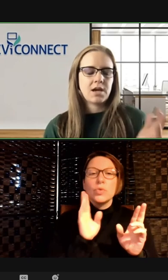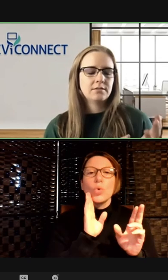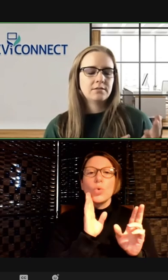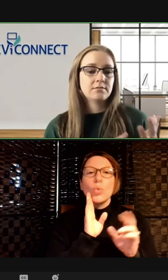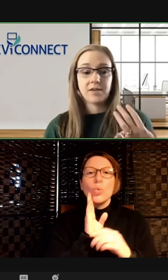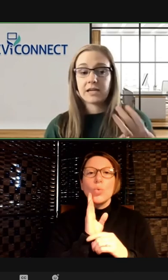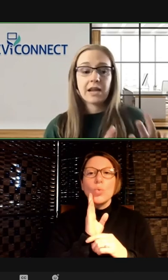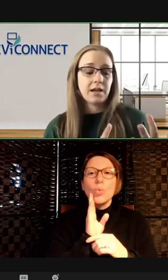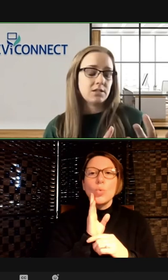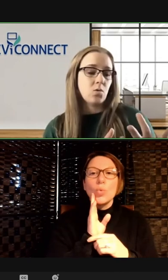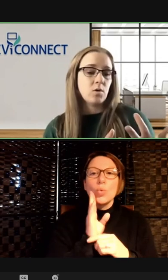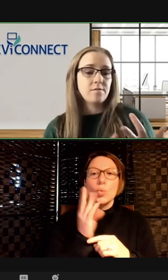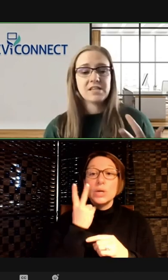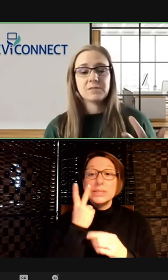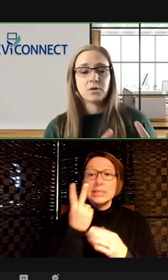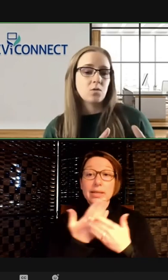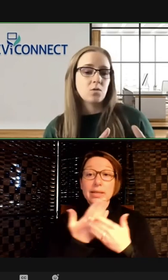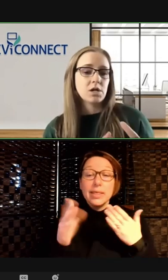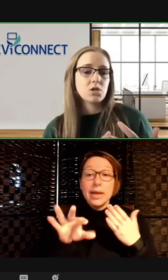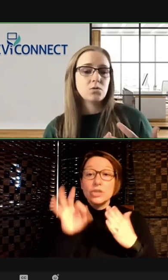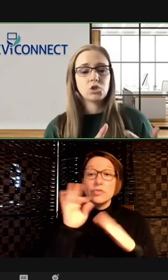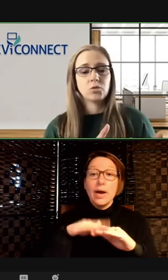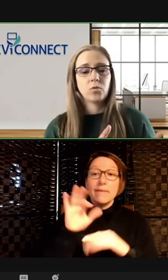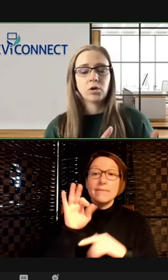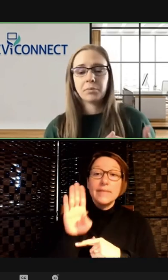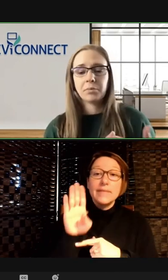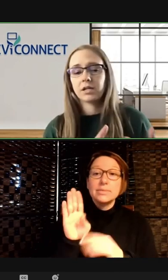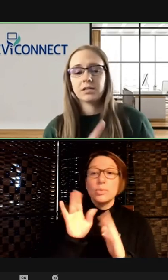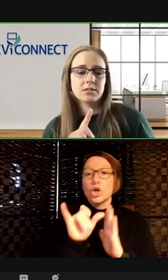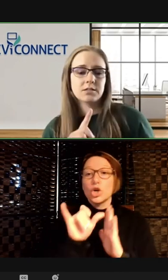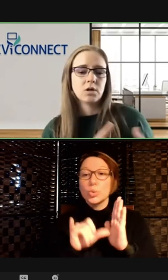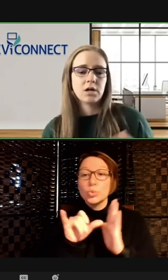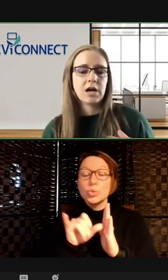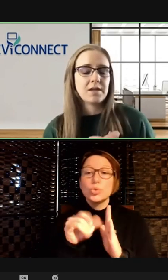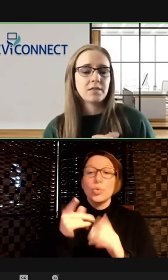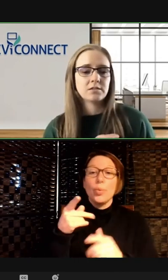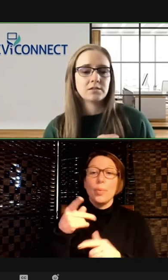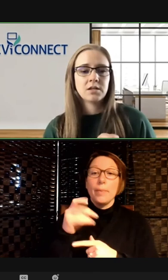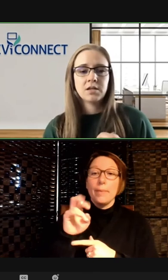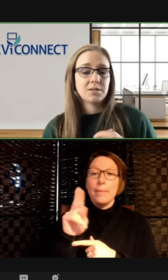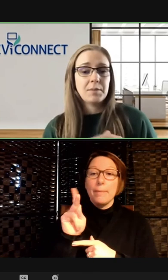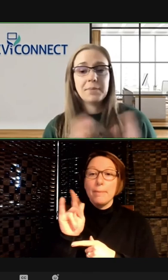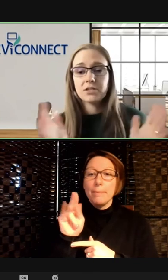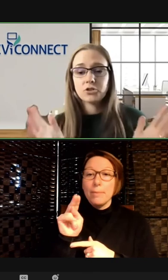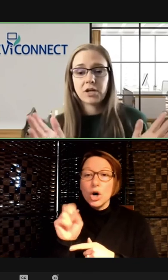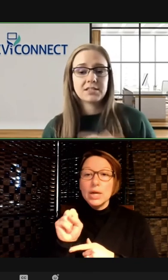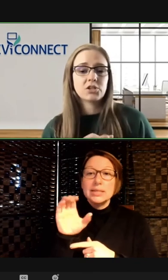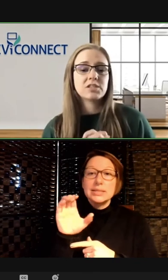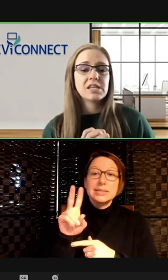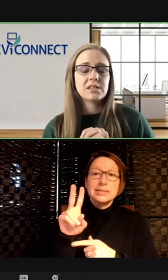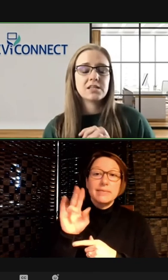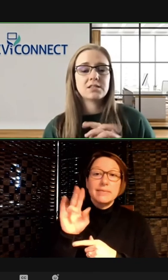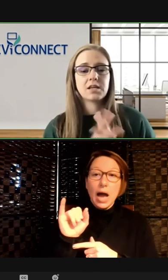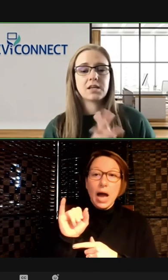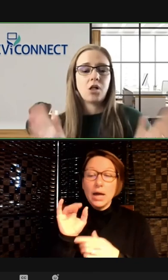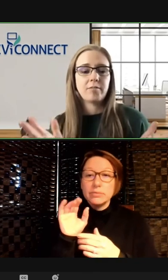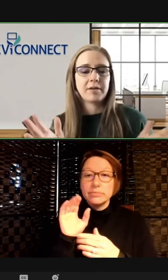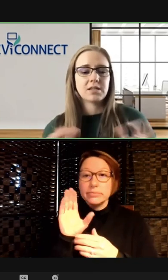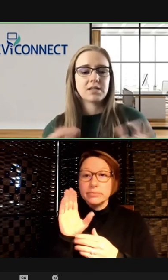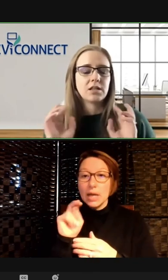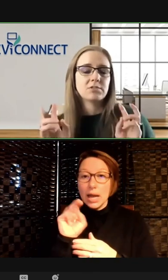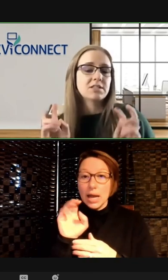see on Cvi Connect or Facebook or YouTube or Perkins, or I mean, there's some on Pinterest, and you're seeing these